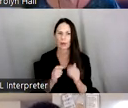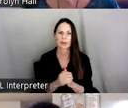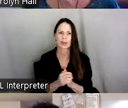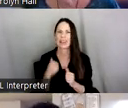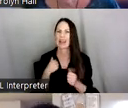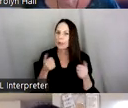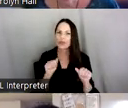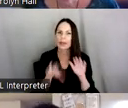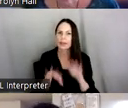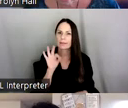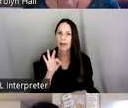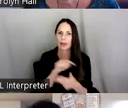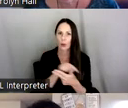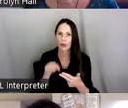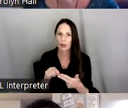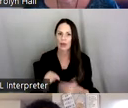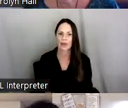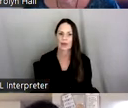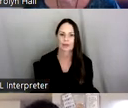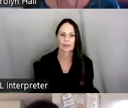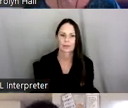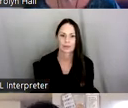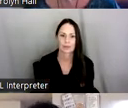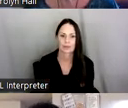find those three things.